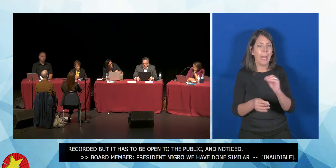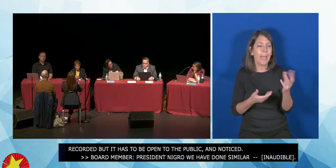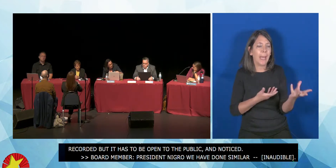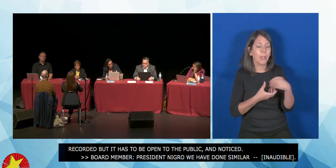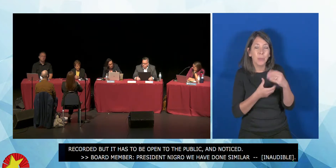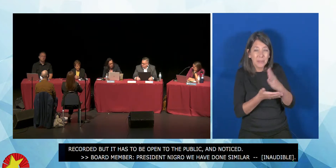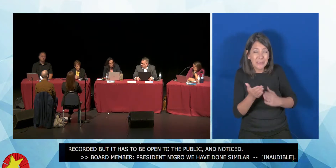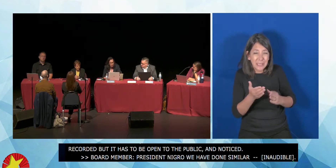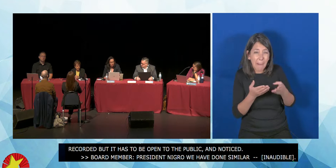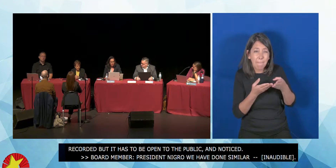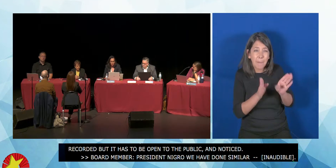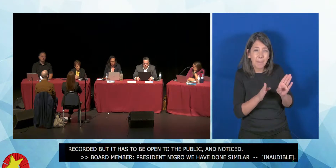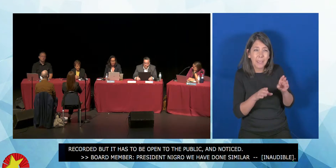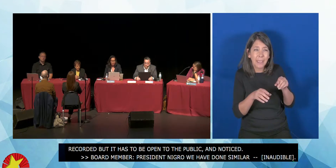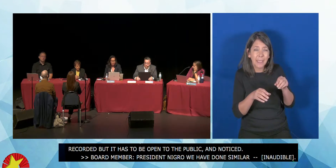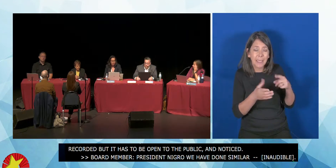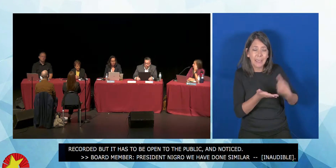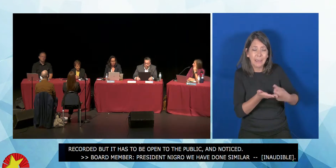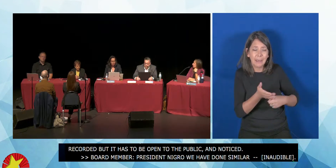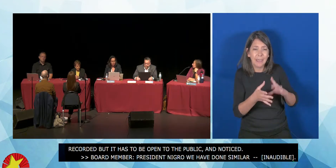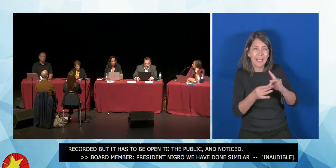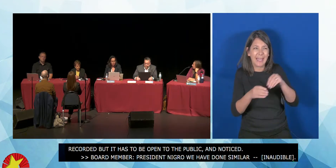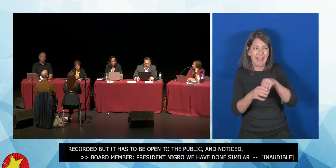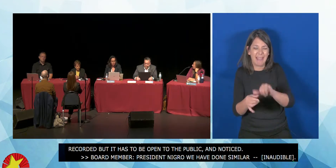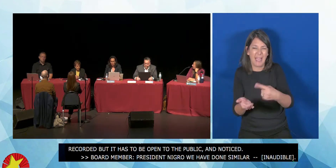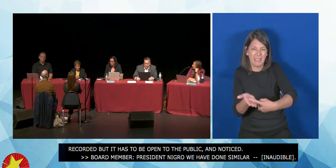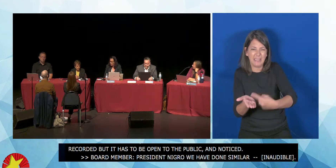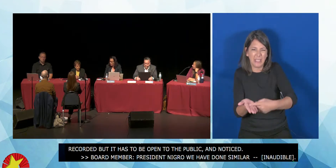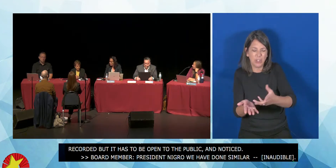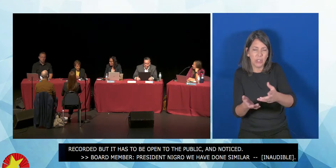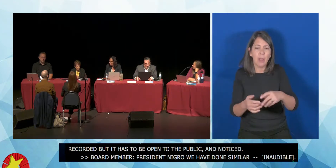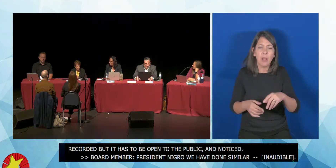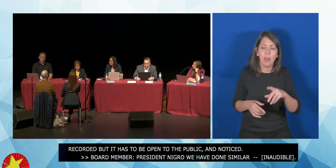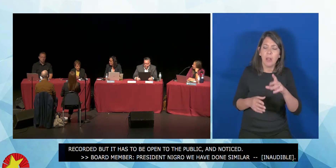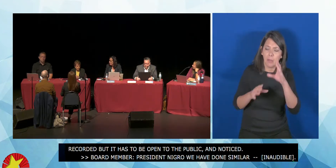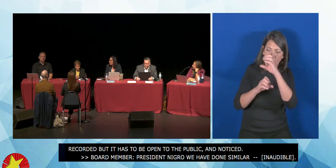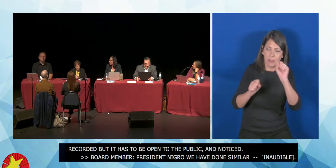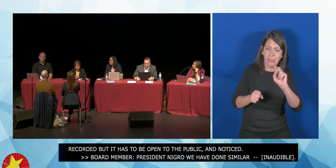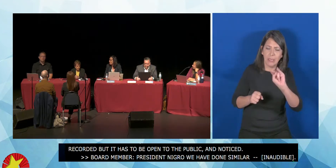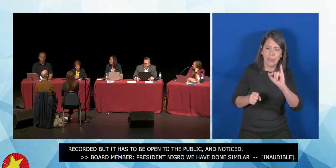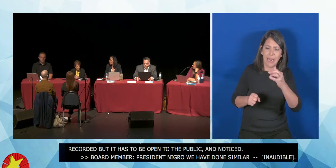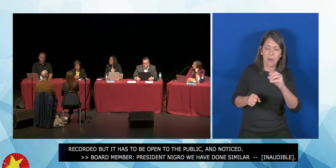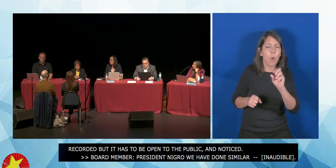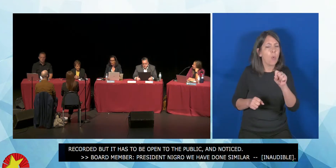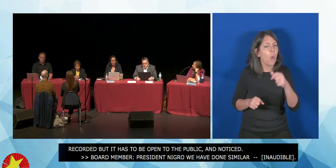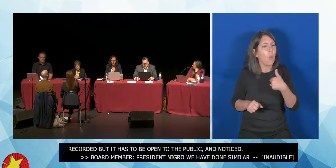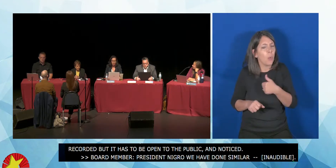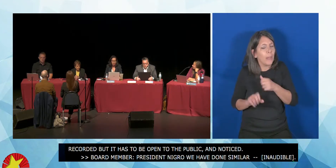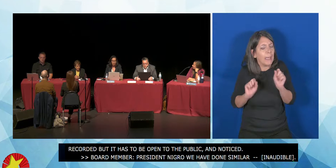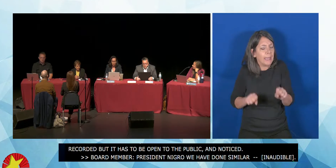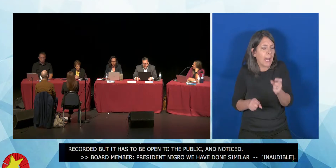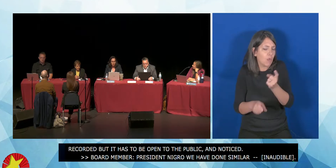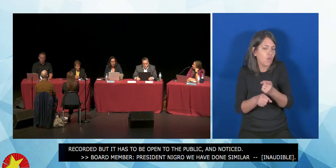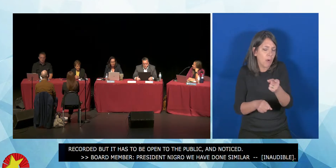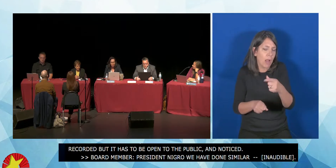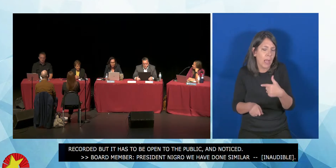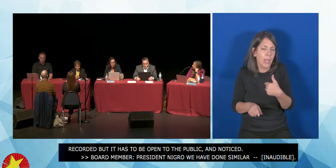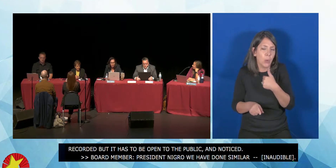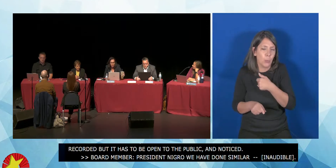discussion. Yeah, no, we've certainly done it before. We can. We just, you know, we have to follow the rules. Yeah, agreed.